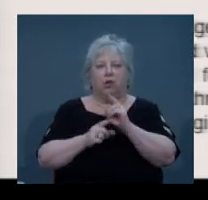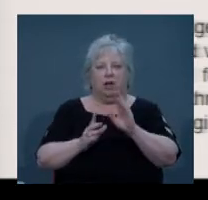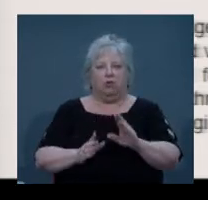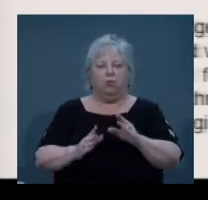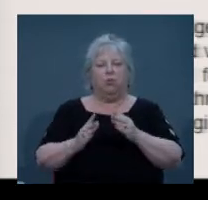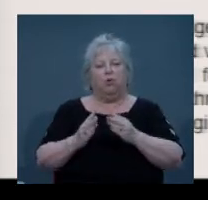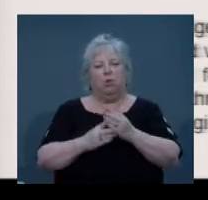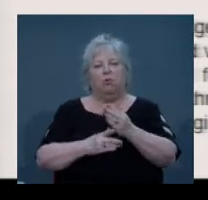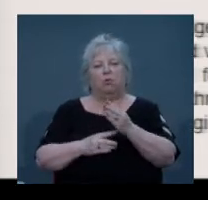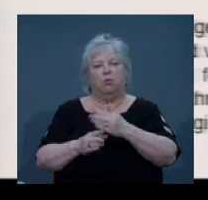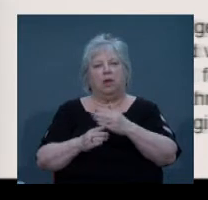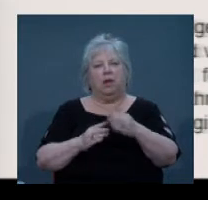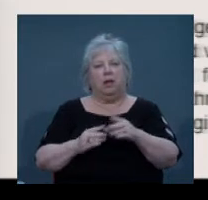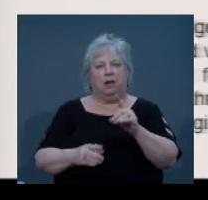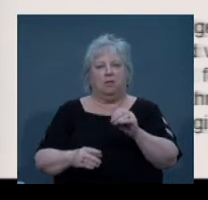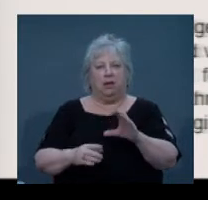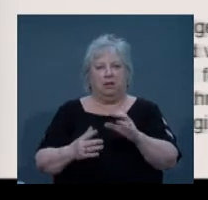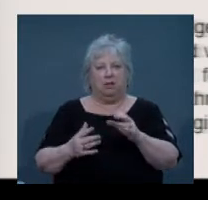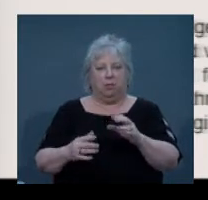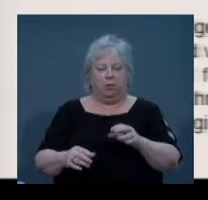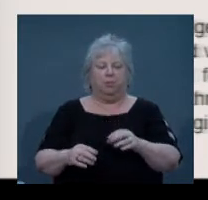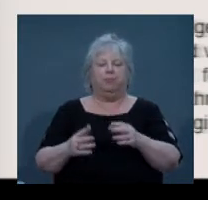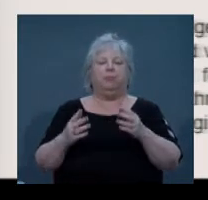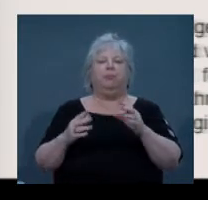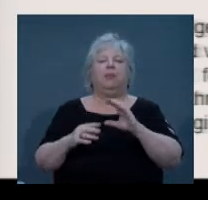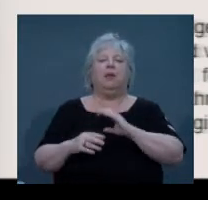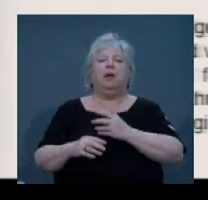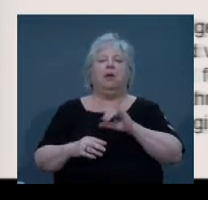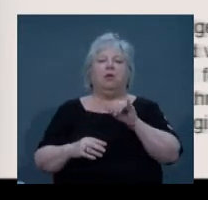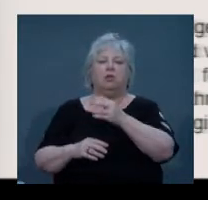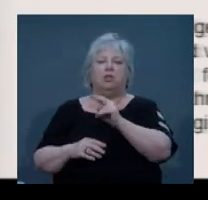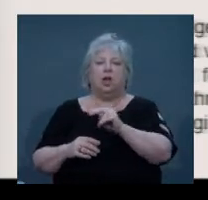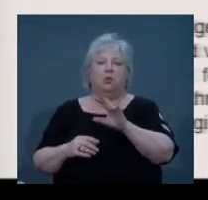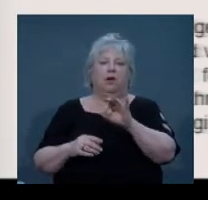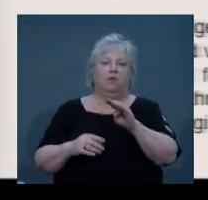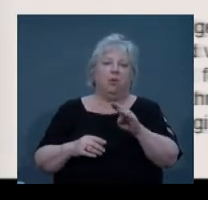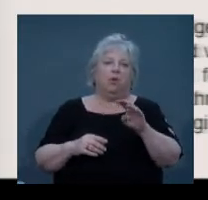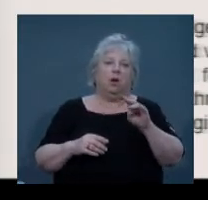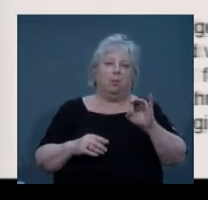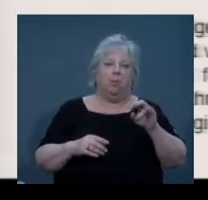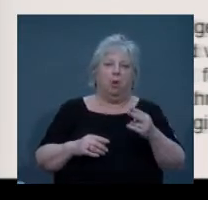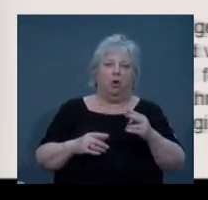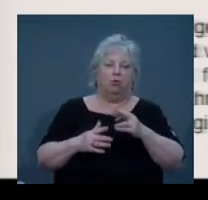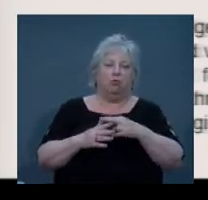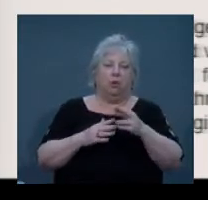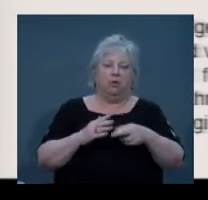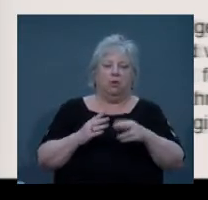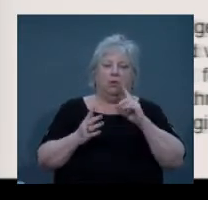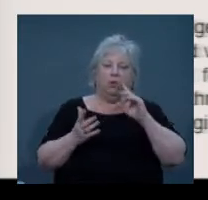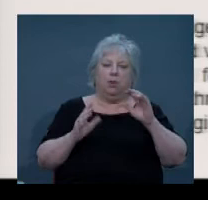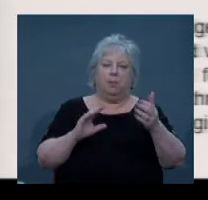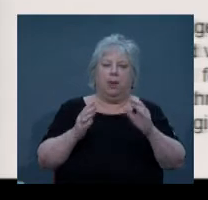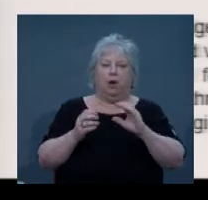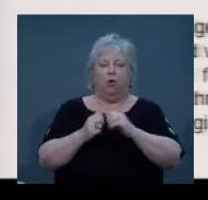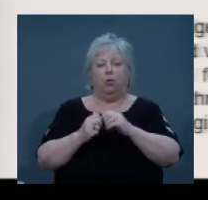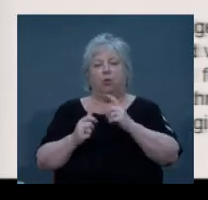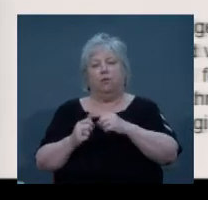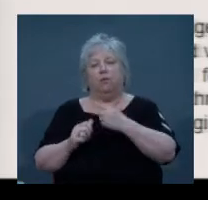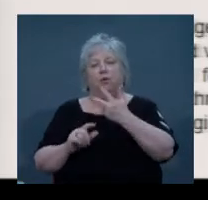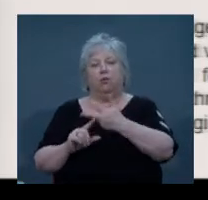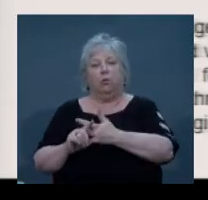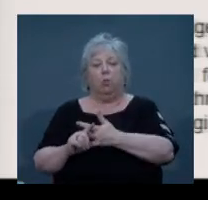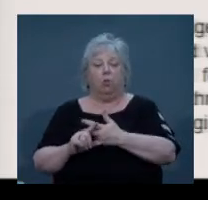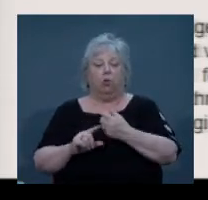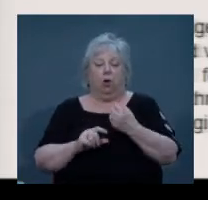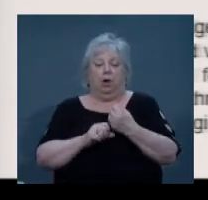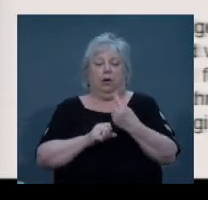through the end of December. Our January, February, and March results were compared to the first quarter a year ago, which